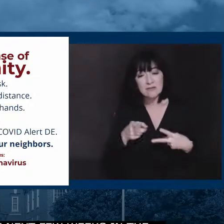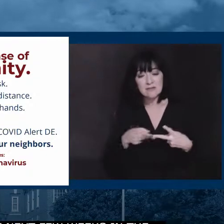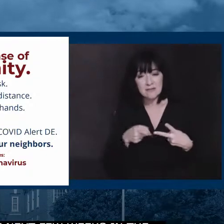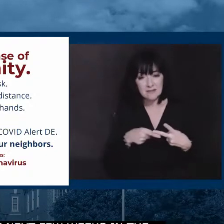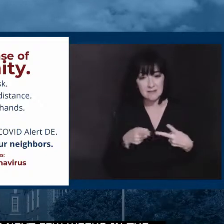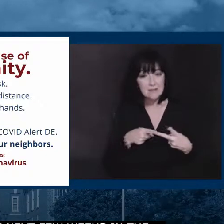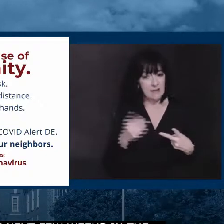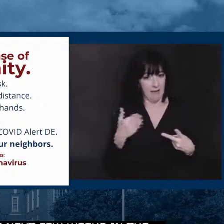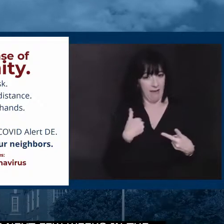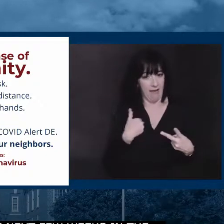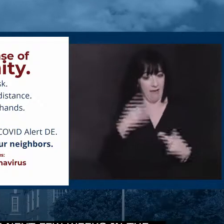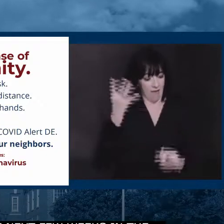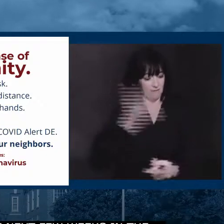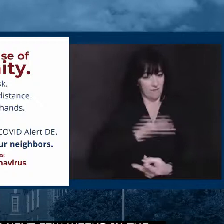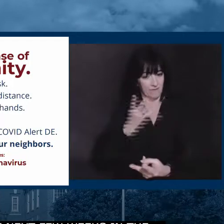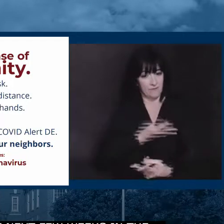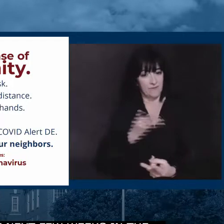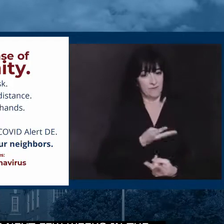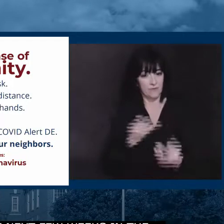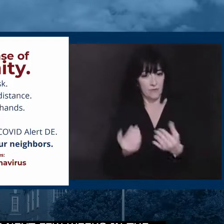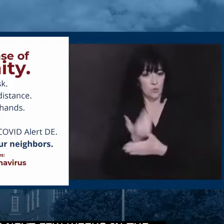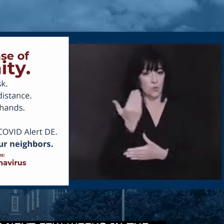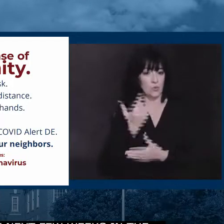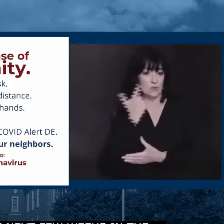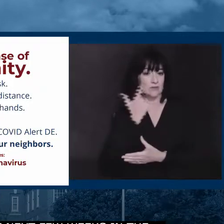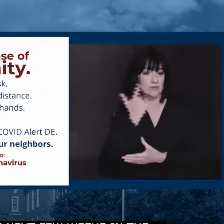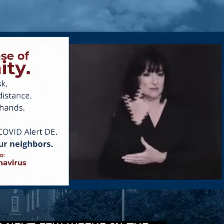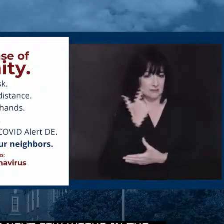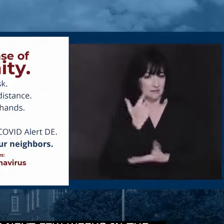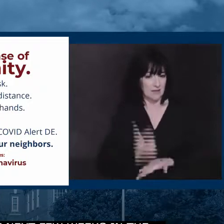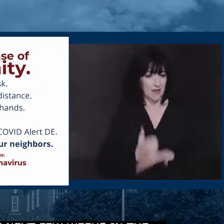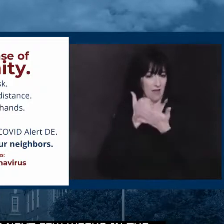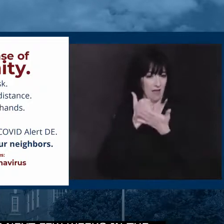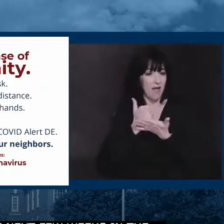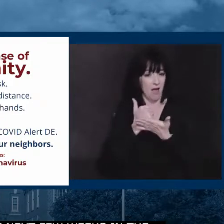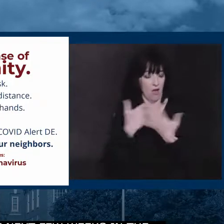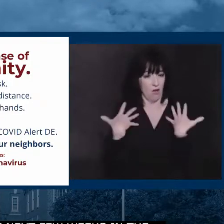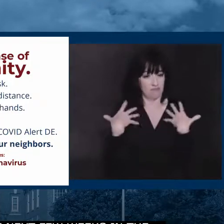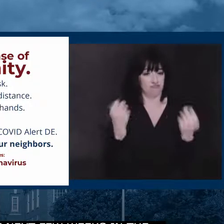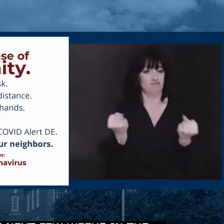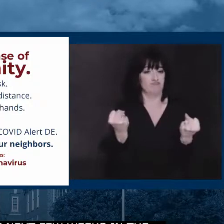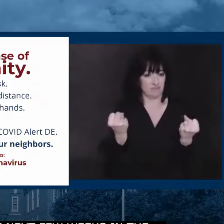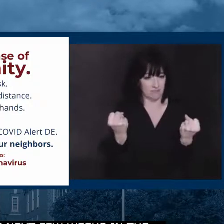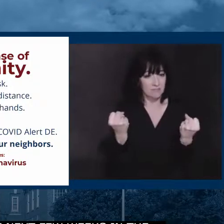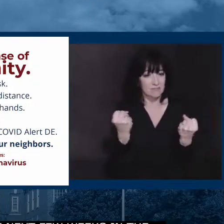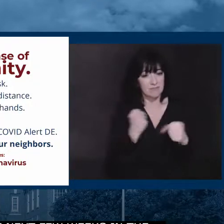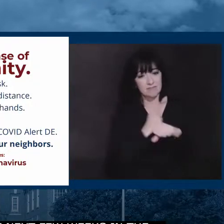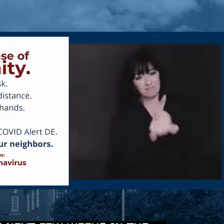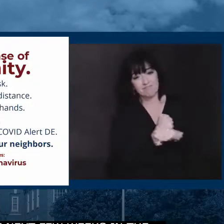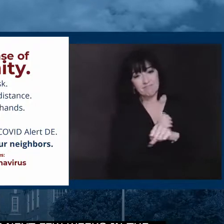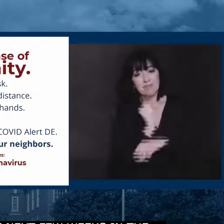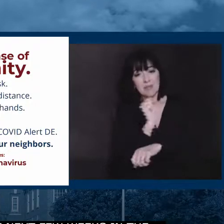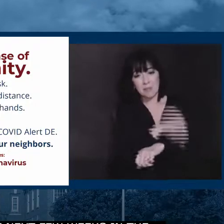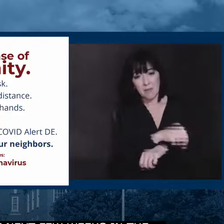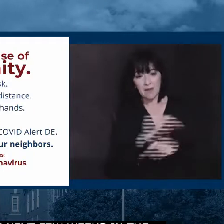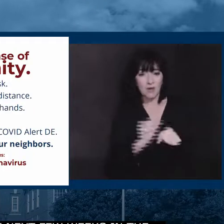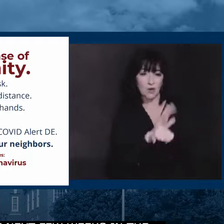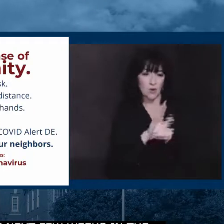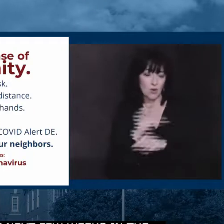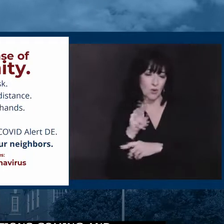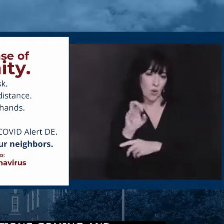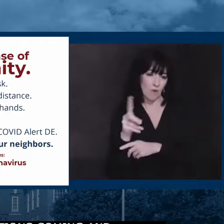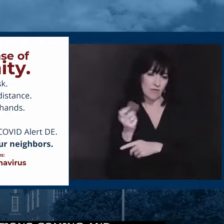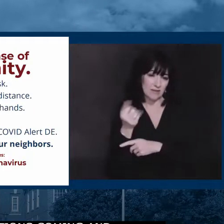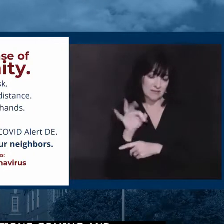other parts, important parts of the messages today. If you are part of that vulnerable